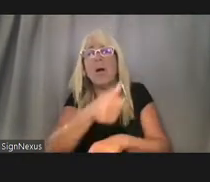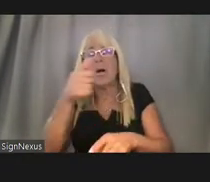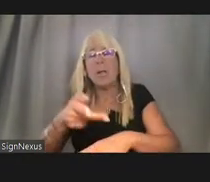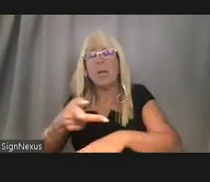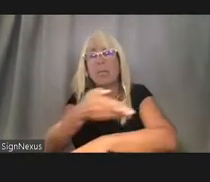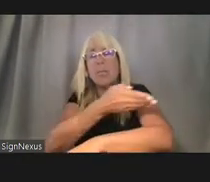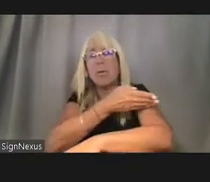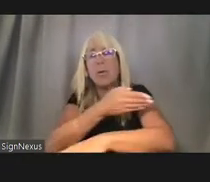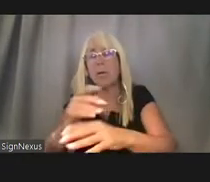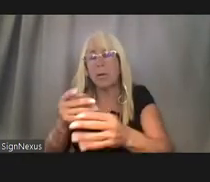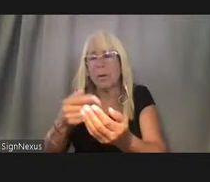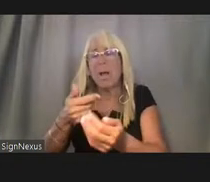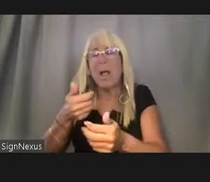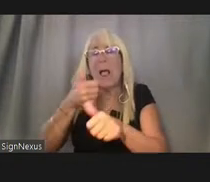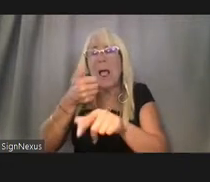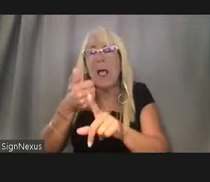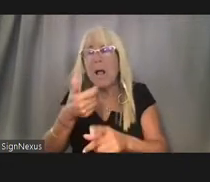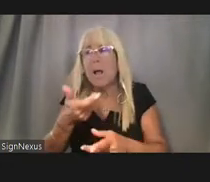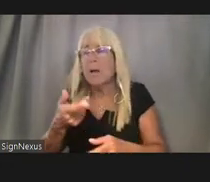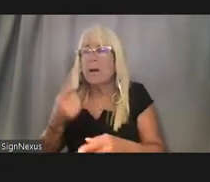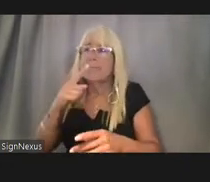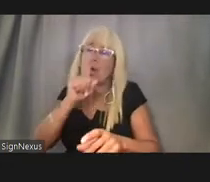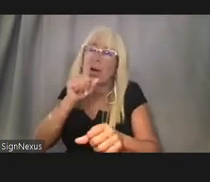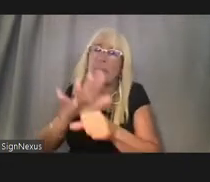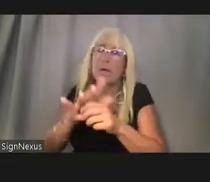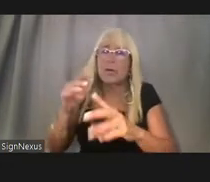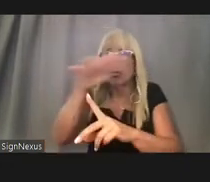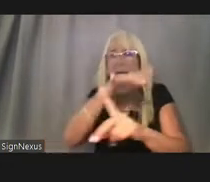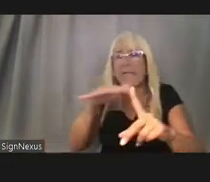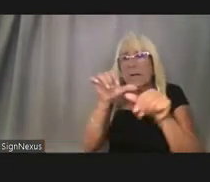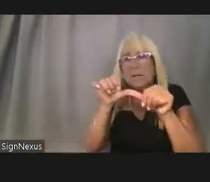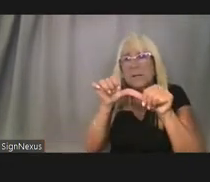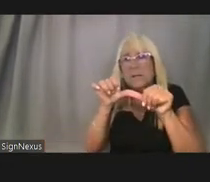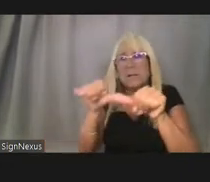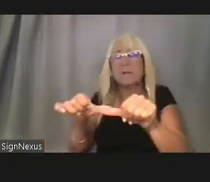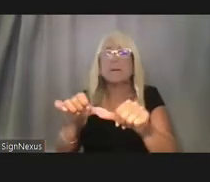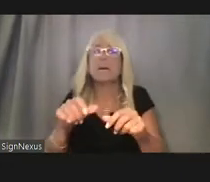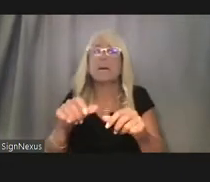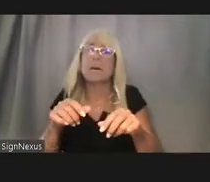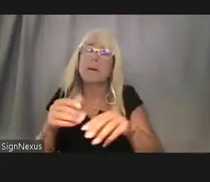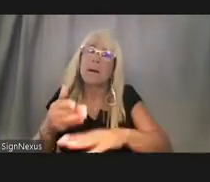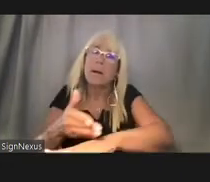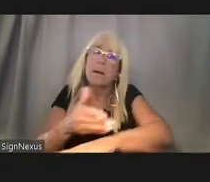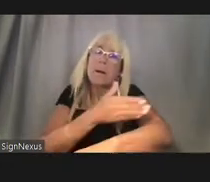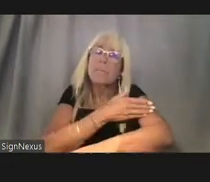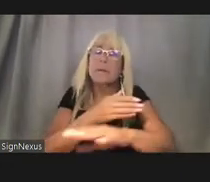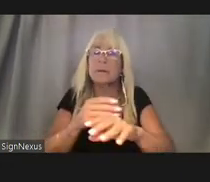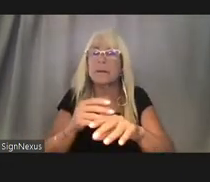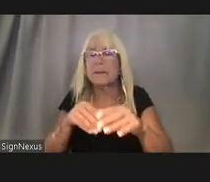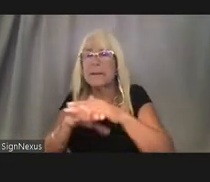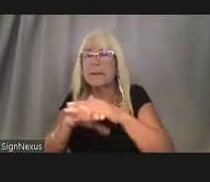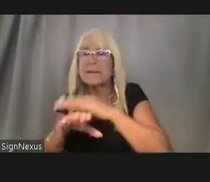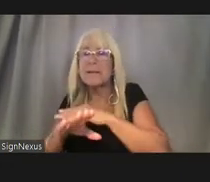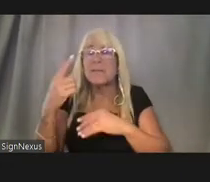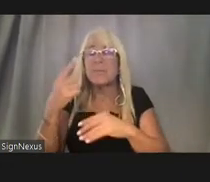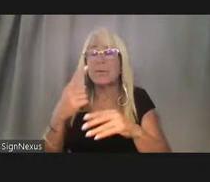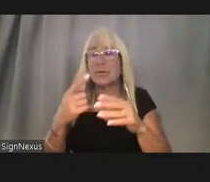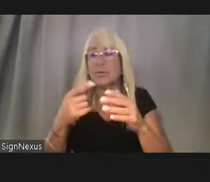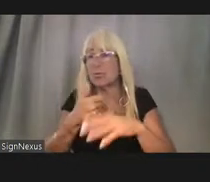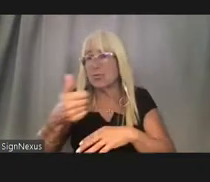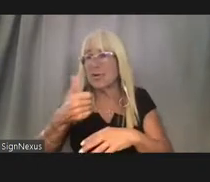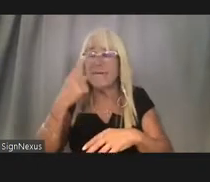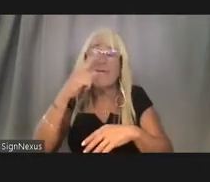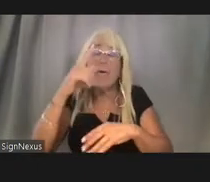improve reliability committing to environmental sustainability building an accessible transit system for all New Yorkers easing